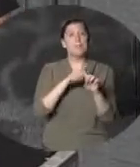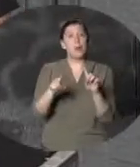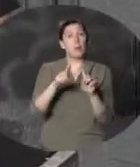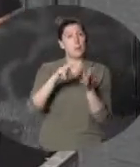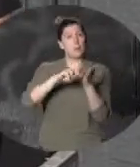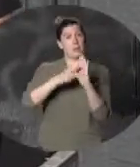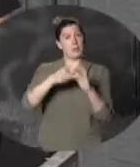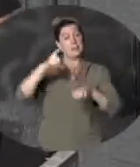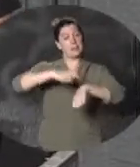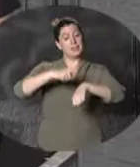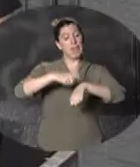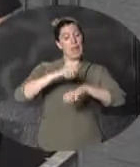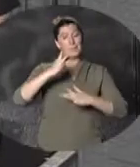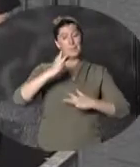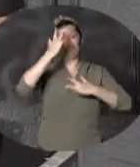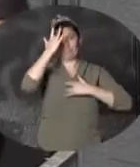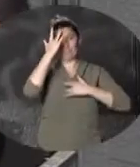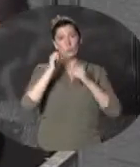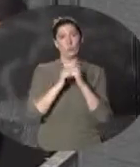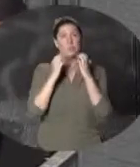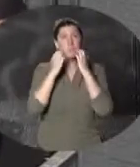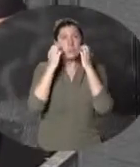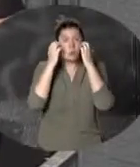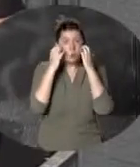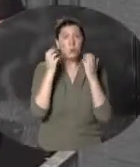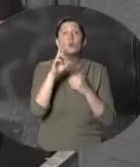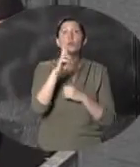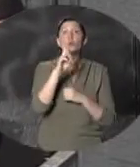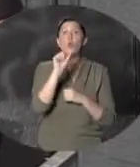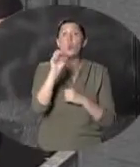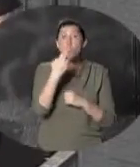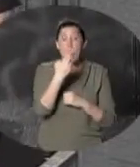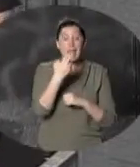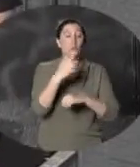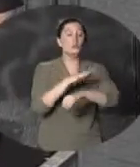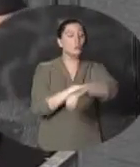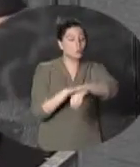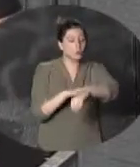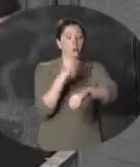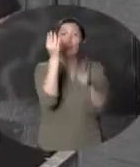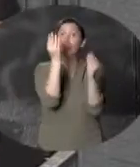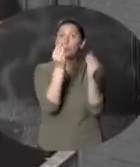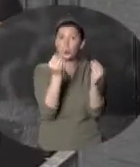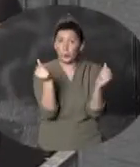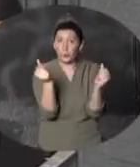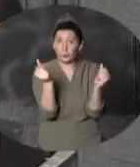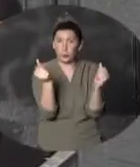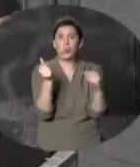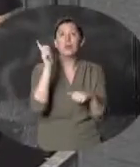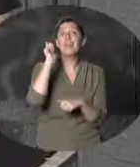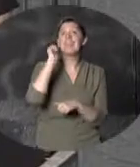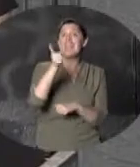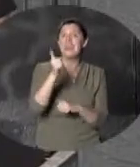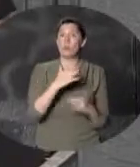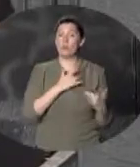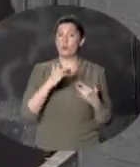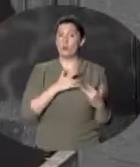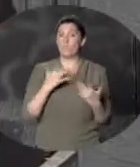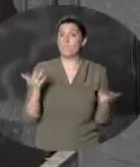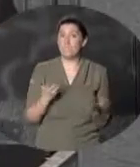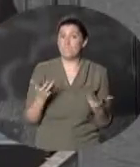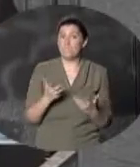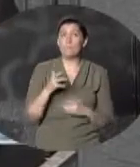time that someone is infected with measles, they've had the rash, they've gotten better, the main thing we think about that we're concerned about is